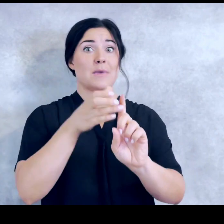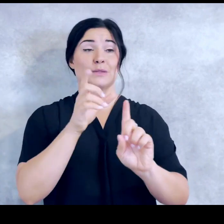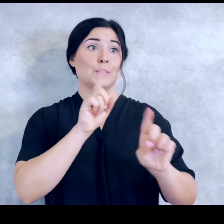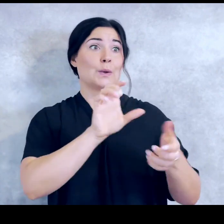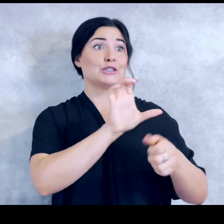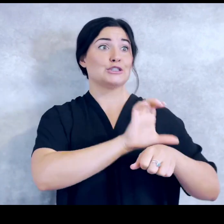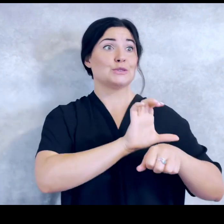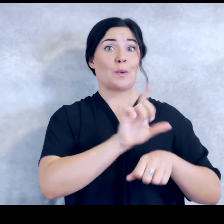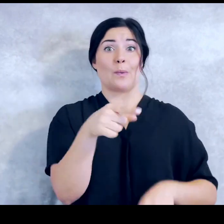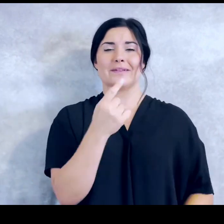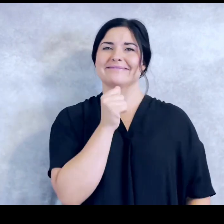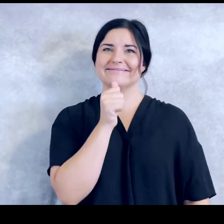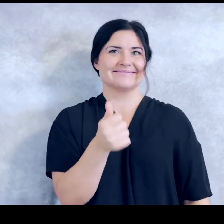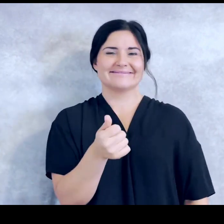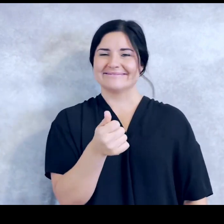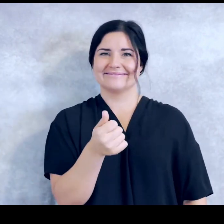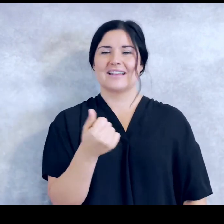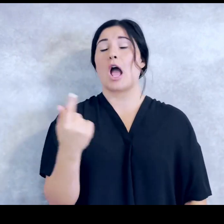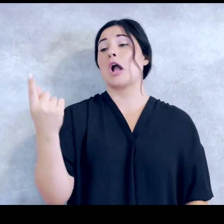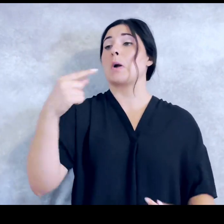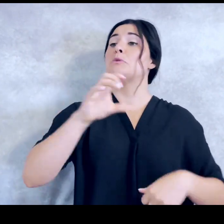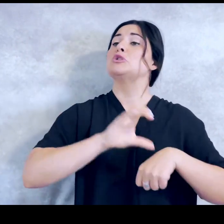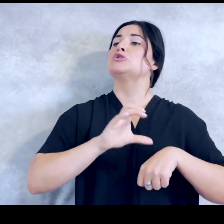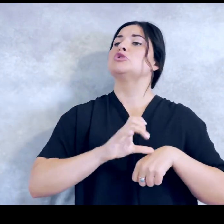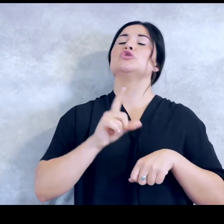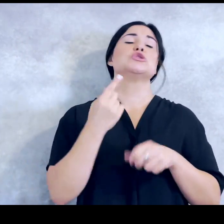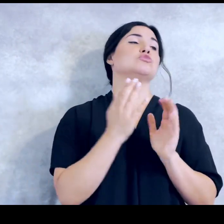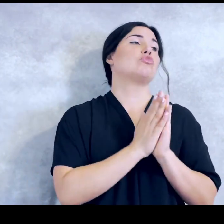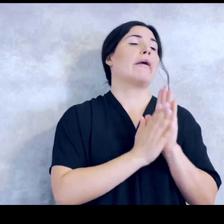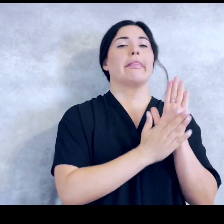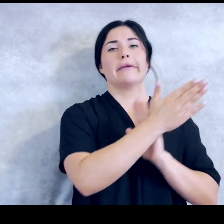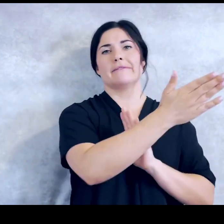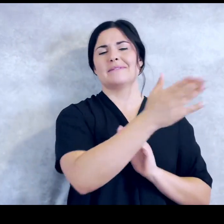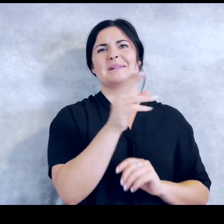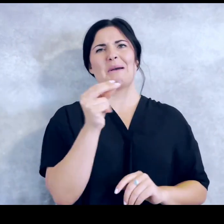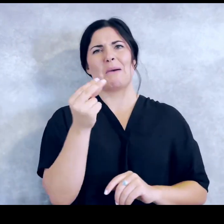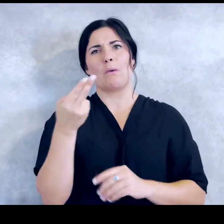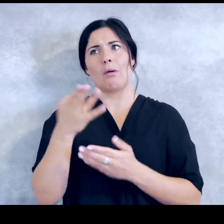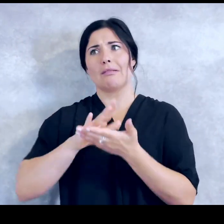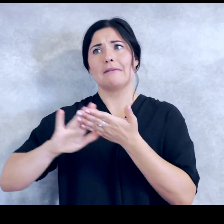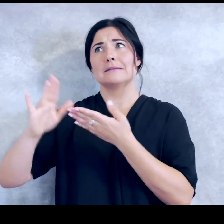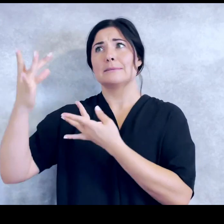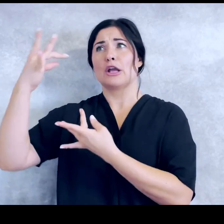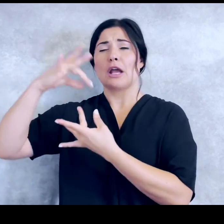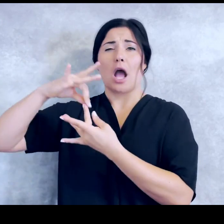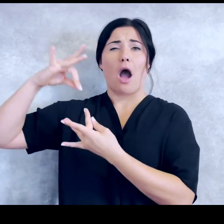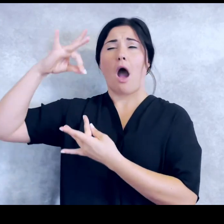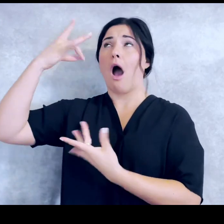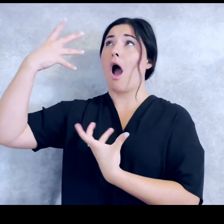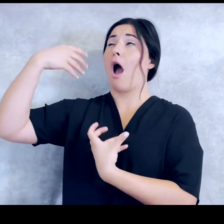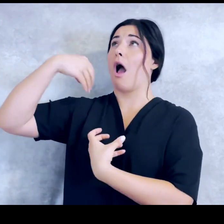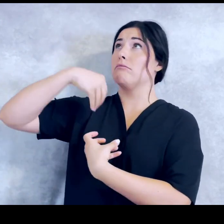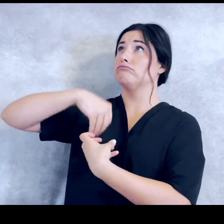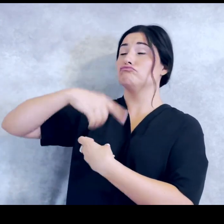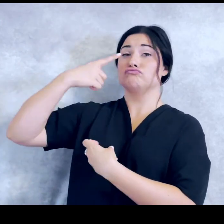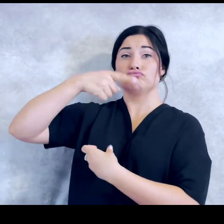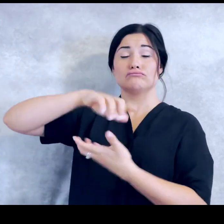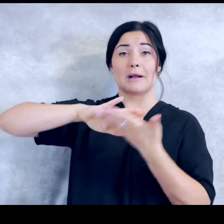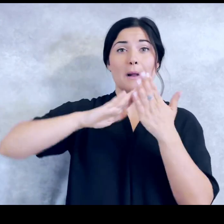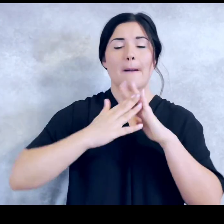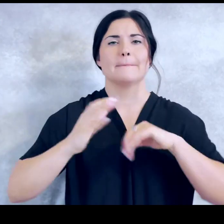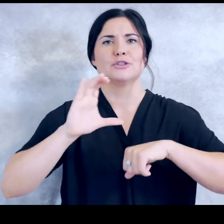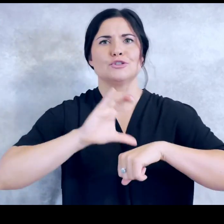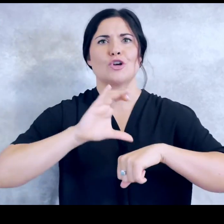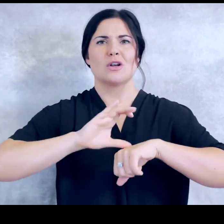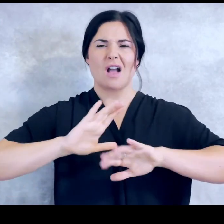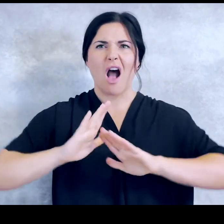do church. So I come in and I could just get my prayer on and leave out. No, the Holy Spirit came to empower us so that we could